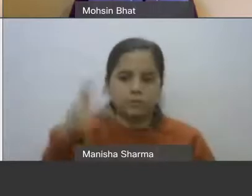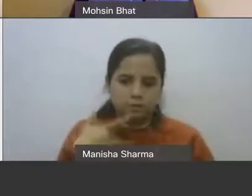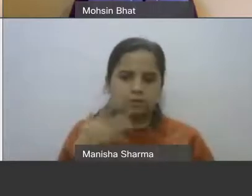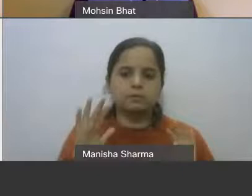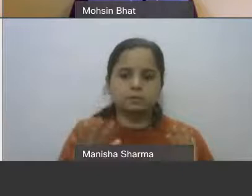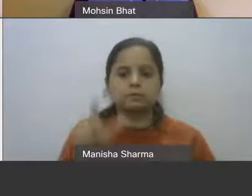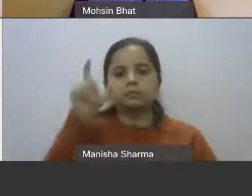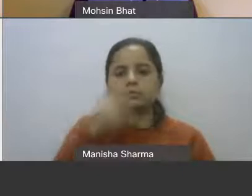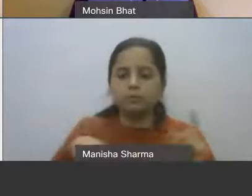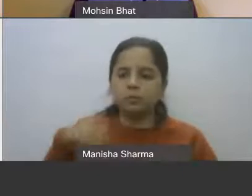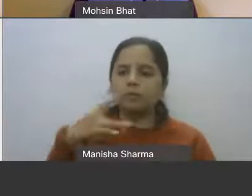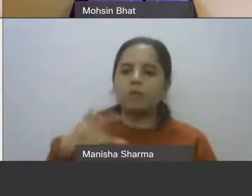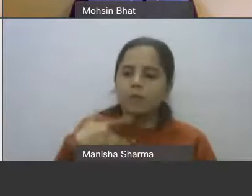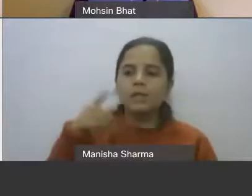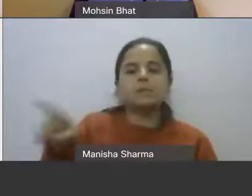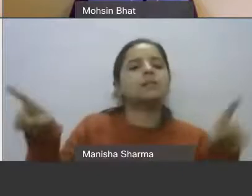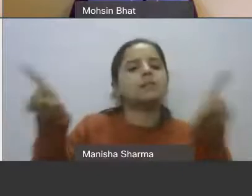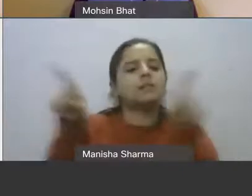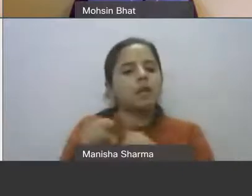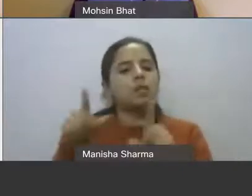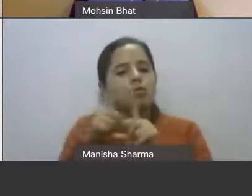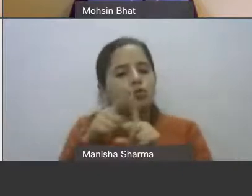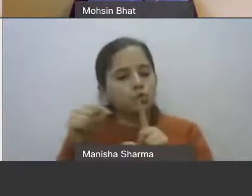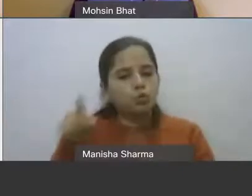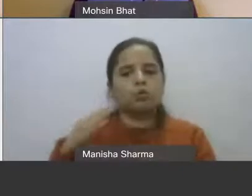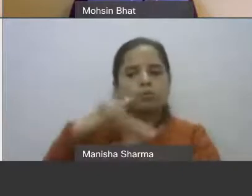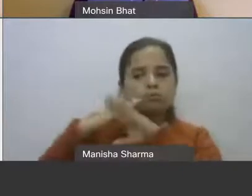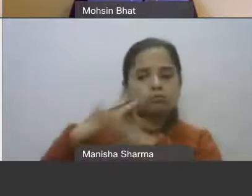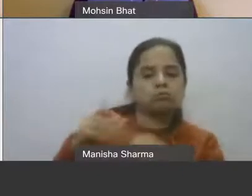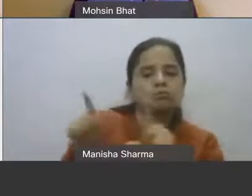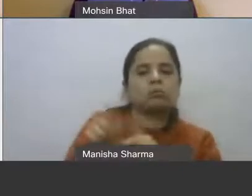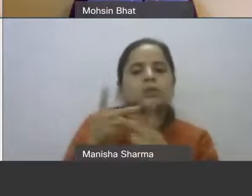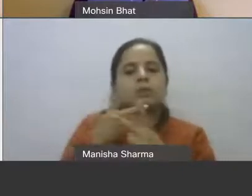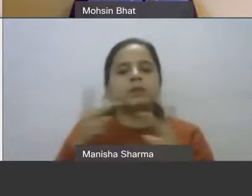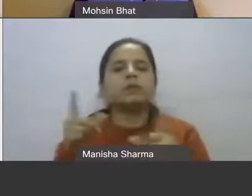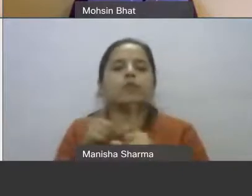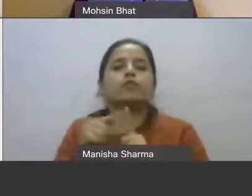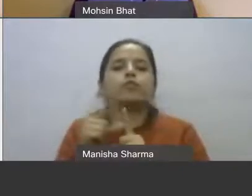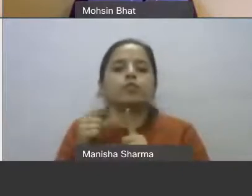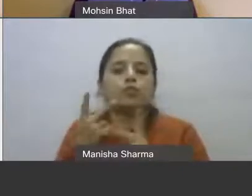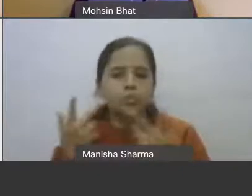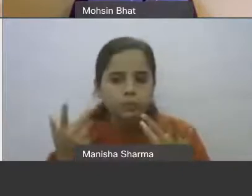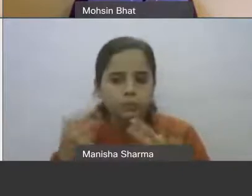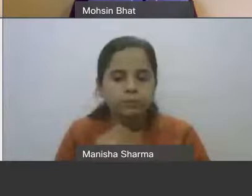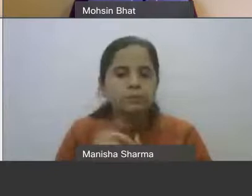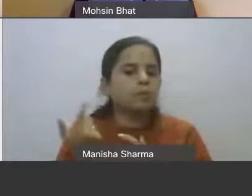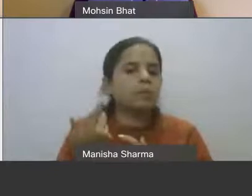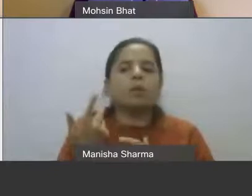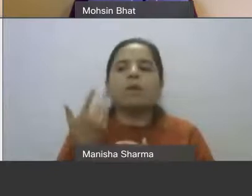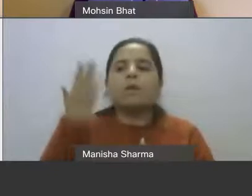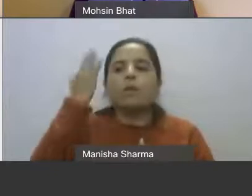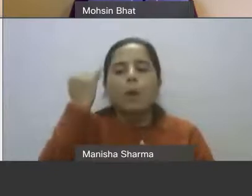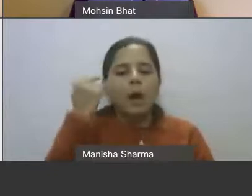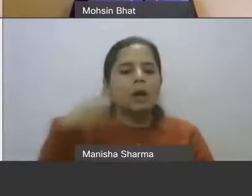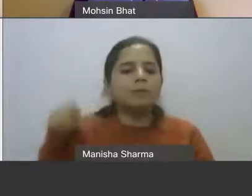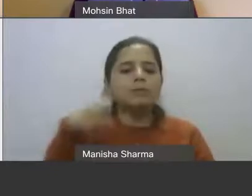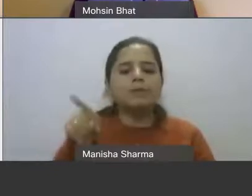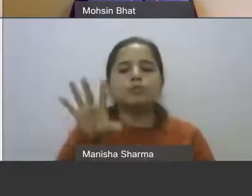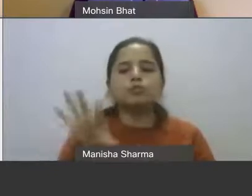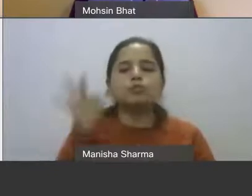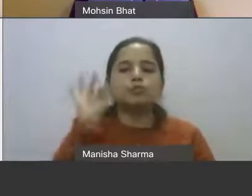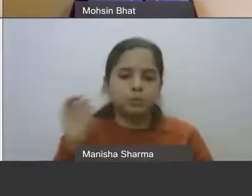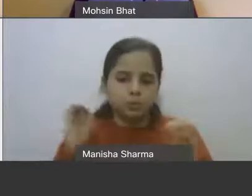about making people the same as it is about preventing them from being subject to certain kinds of limitations because of things they didn't choose